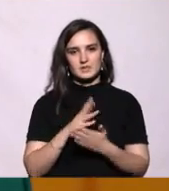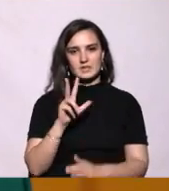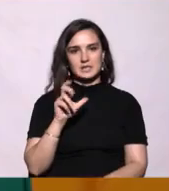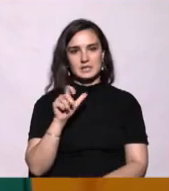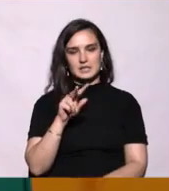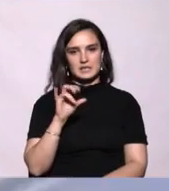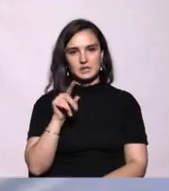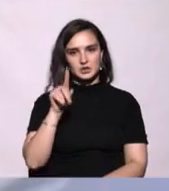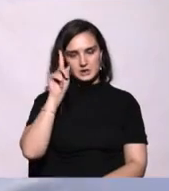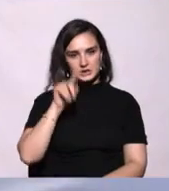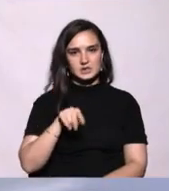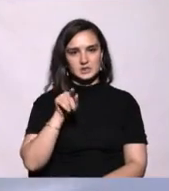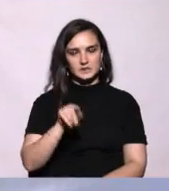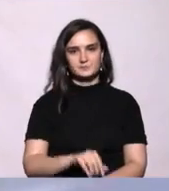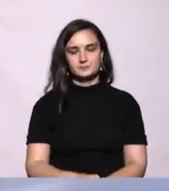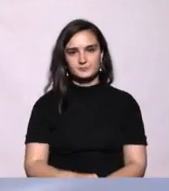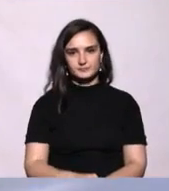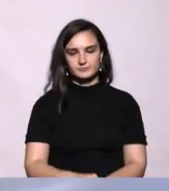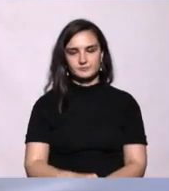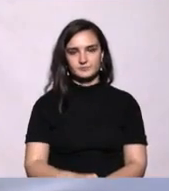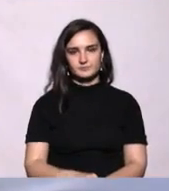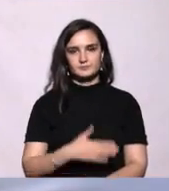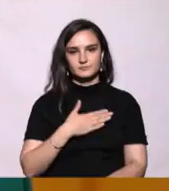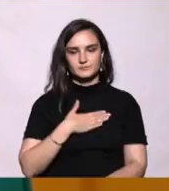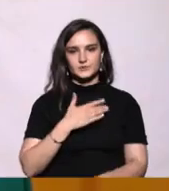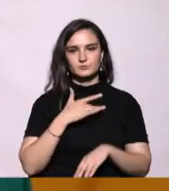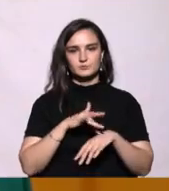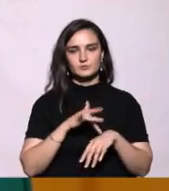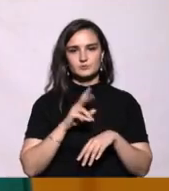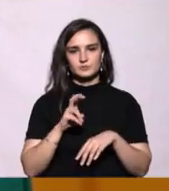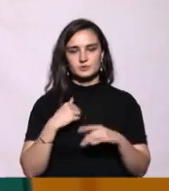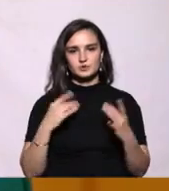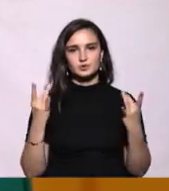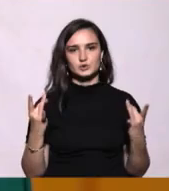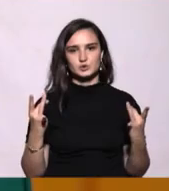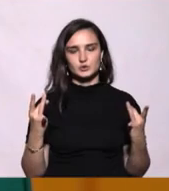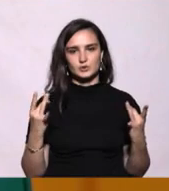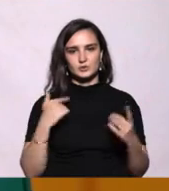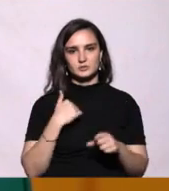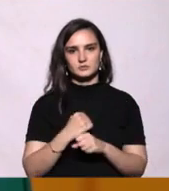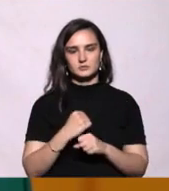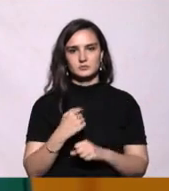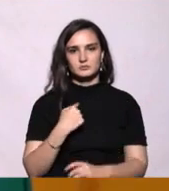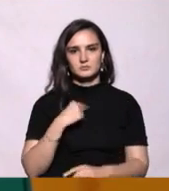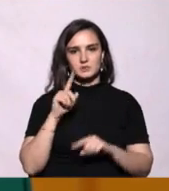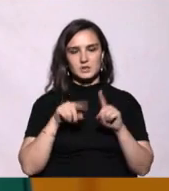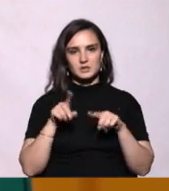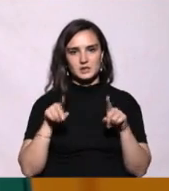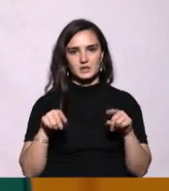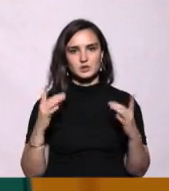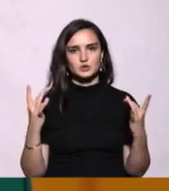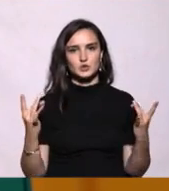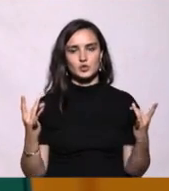Helen and you know it. Of course. My hobby is doing yoga. And I usually do